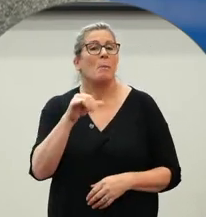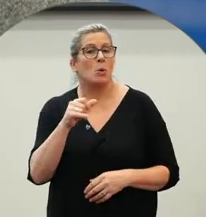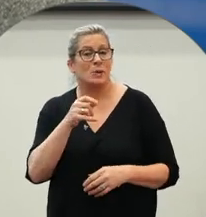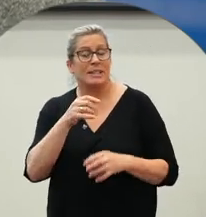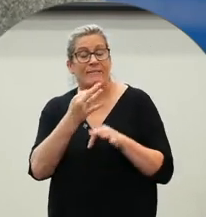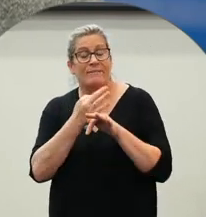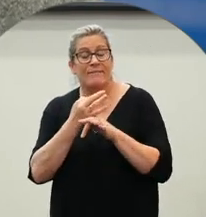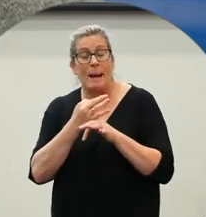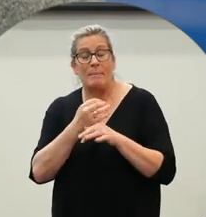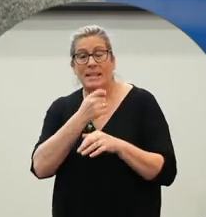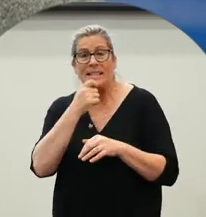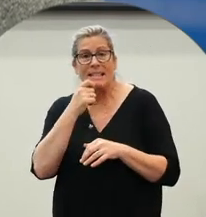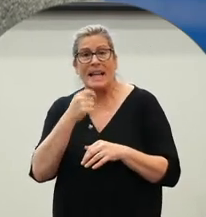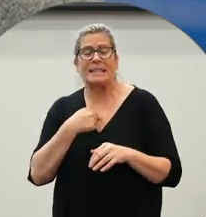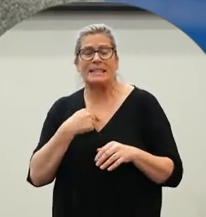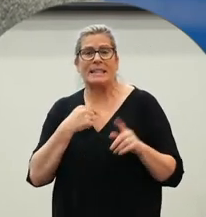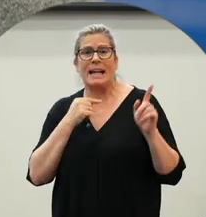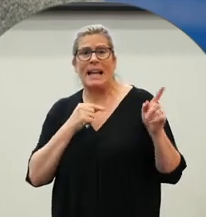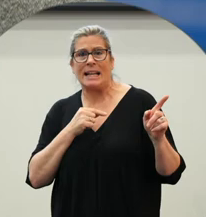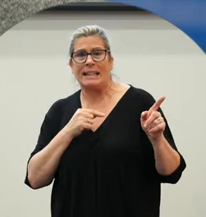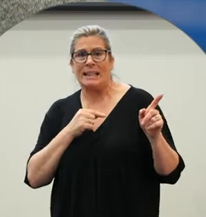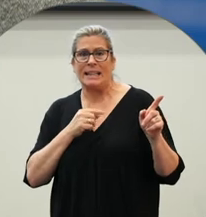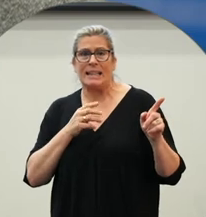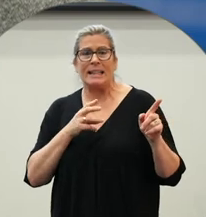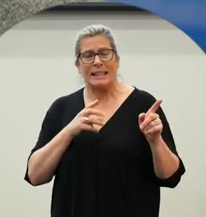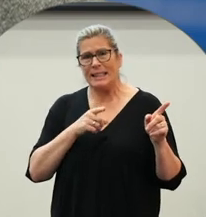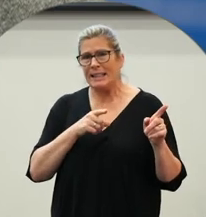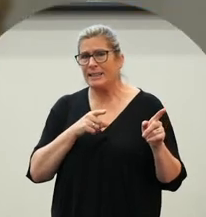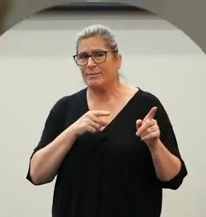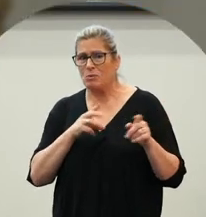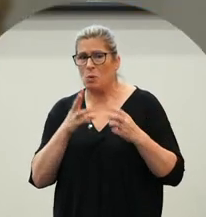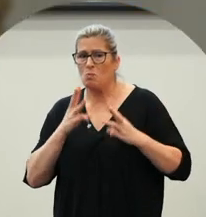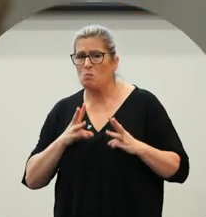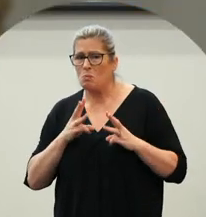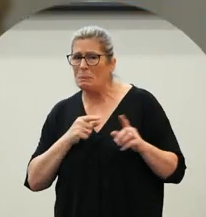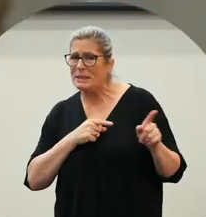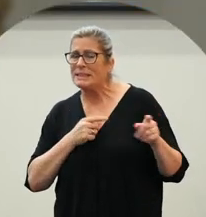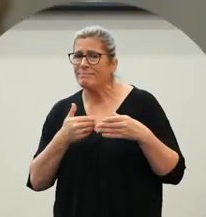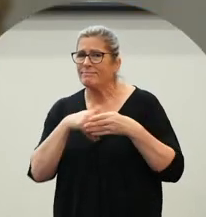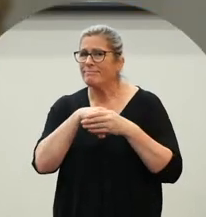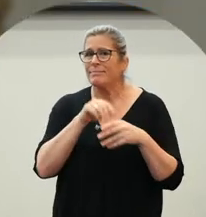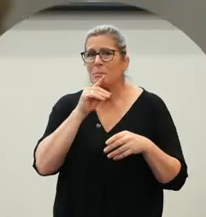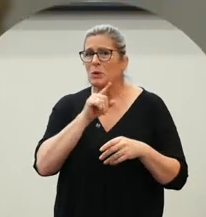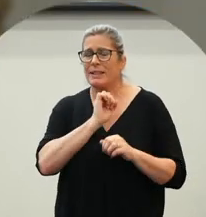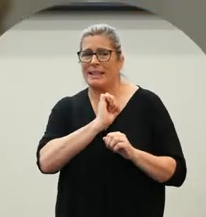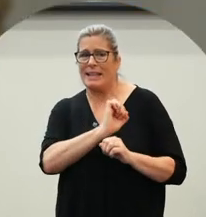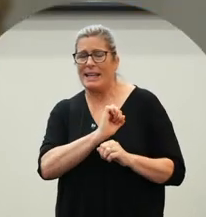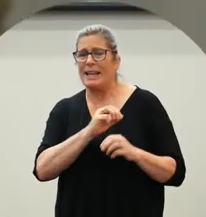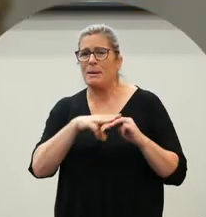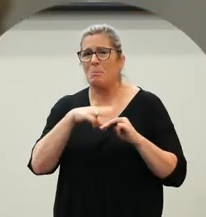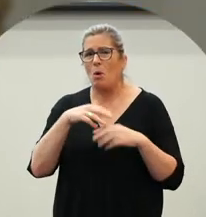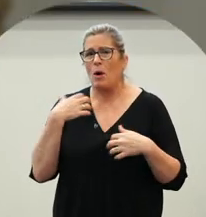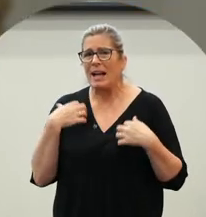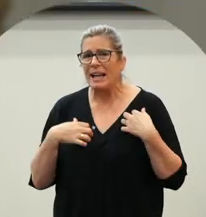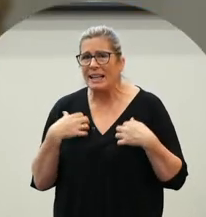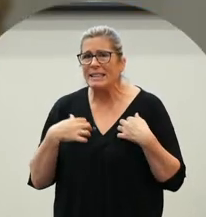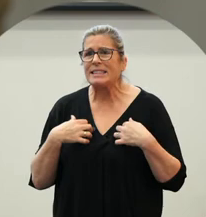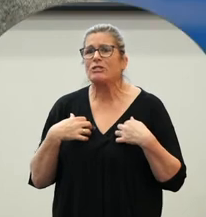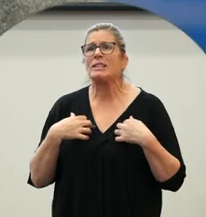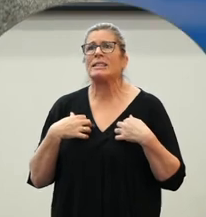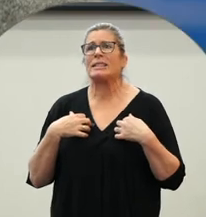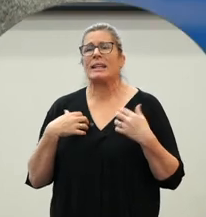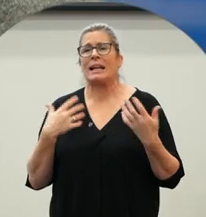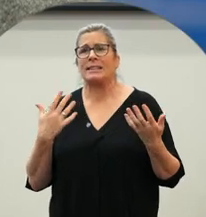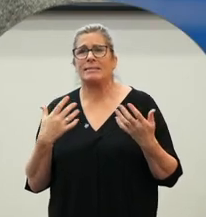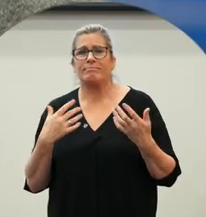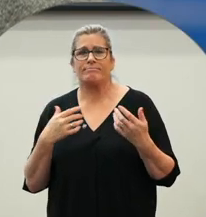that his vice wasn't fascism, it was women. And I think that's true. He was definitely a cad. He was far more interested in carousing than he was